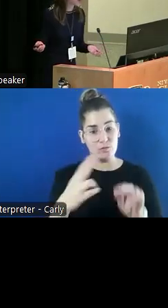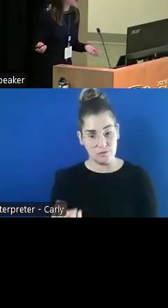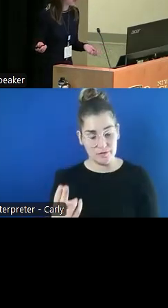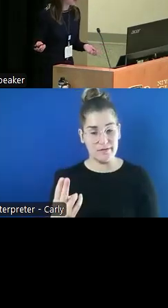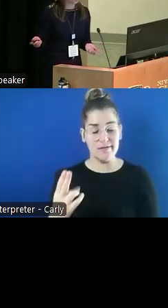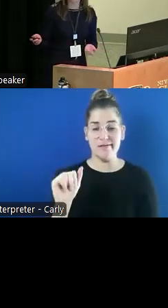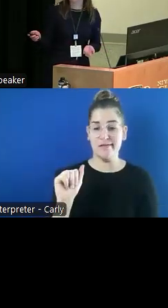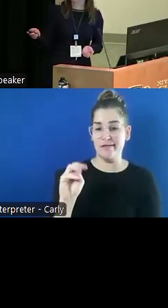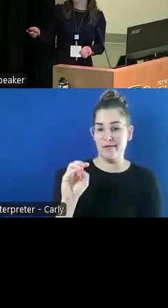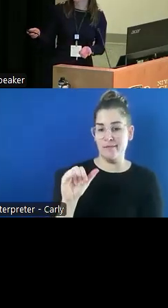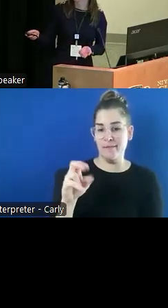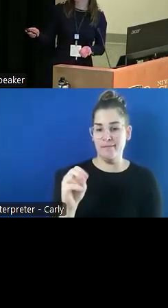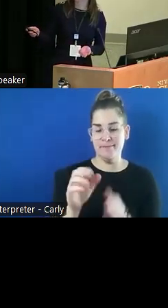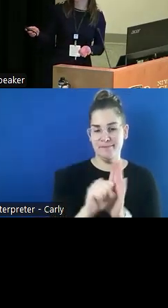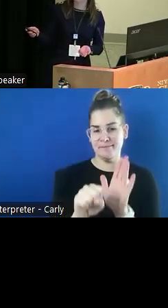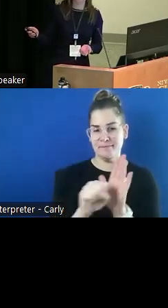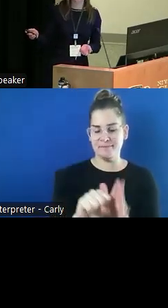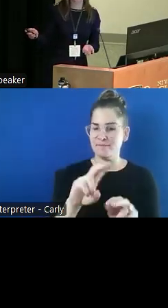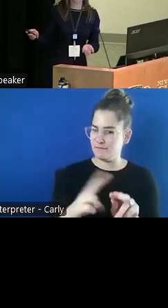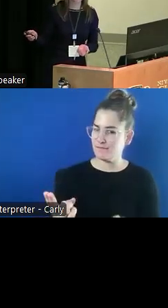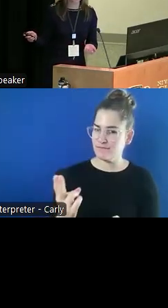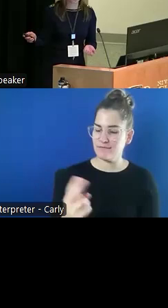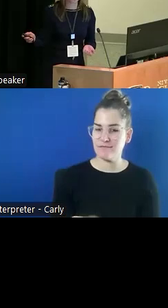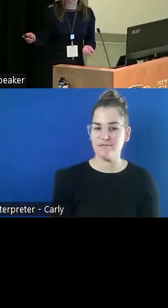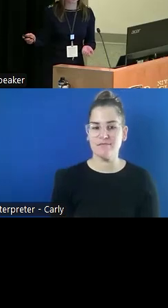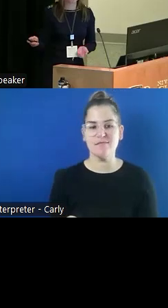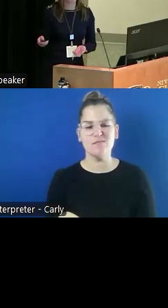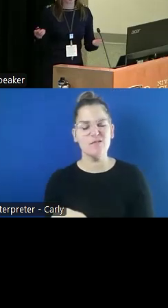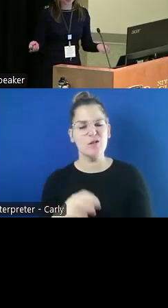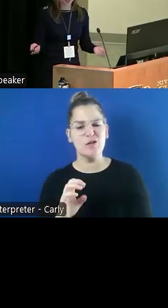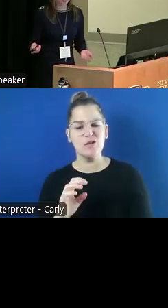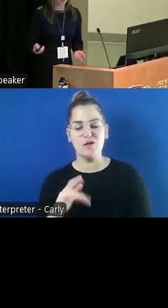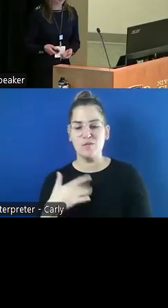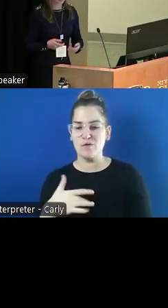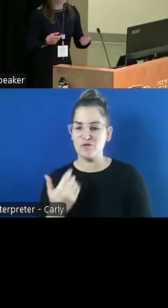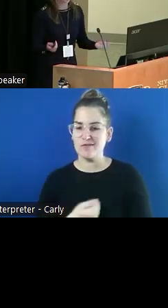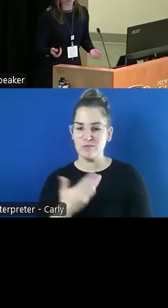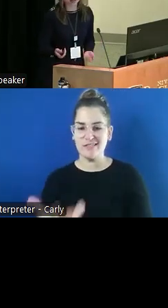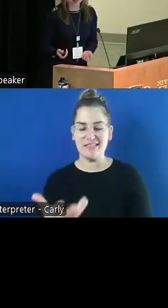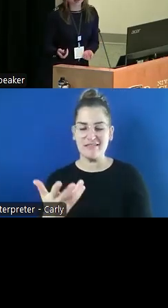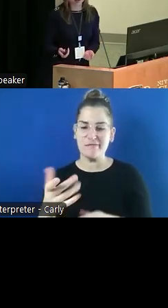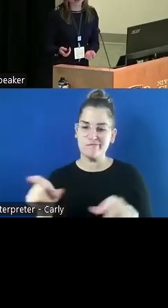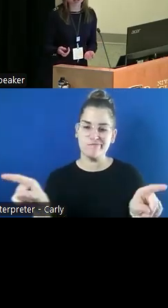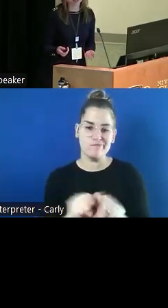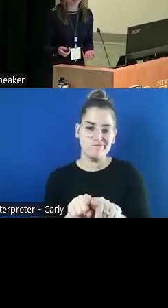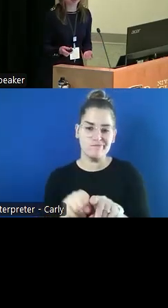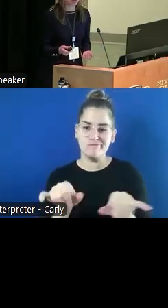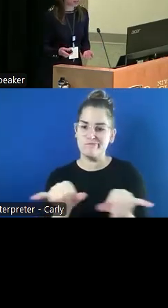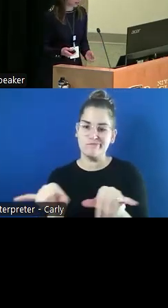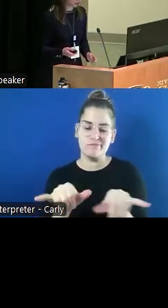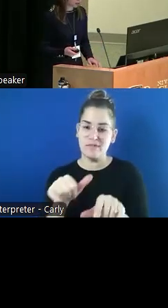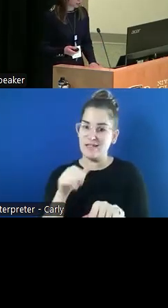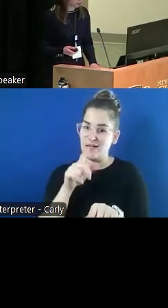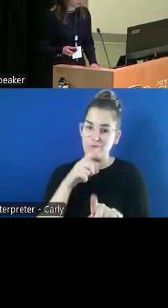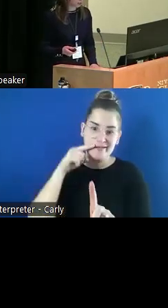the therapy. Not much change for emotional expressivity. I expect that I didn't target these symptoms with